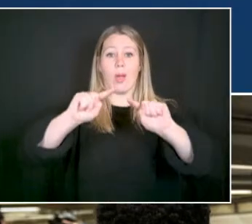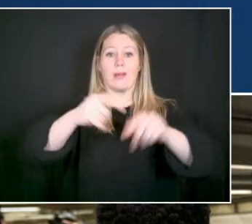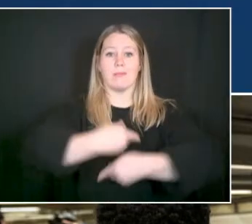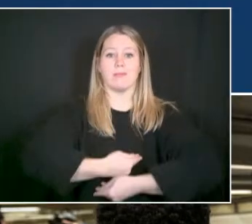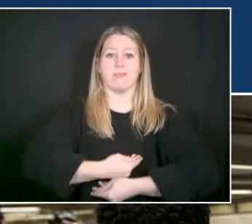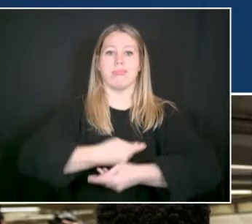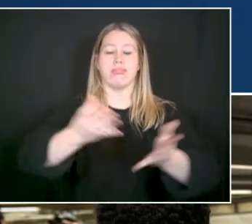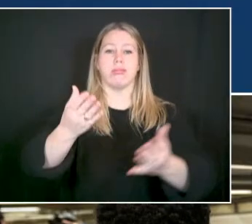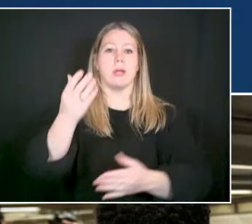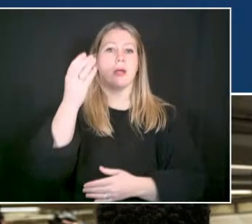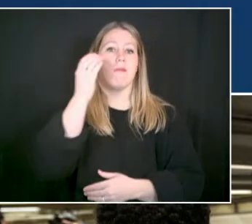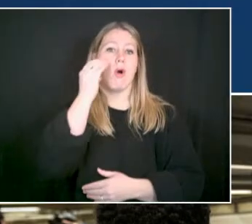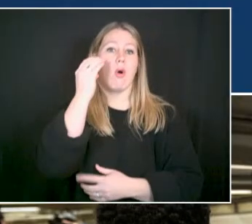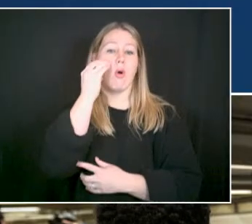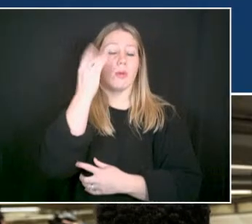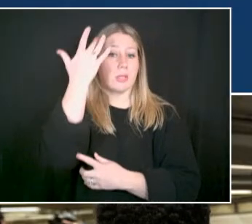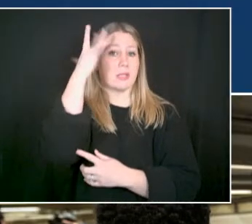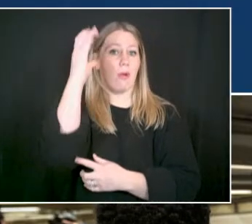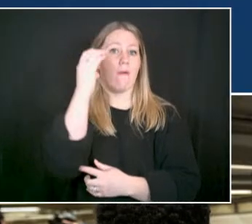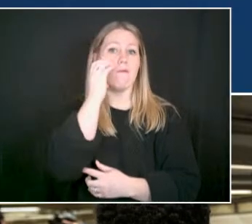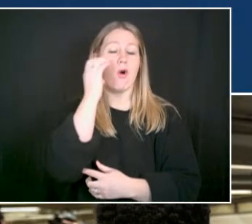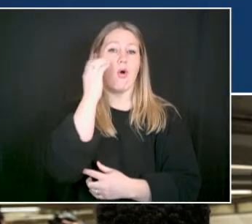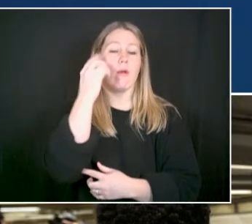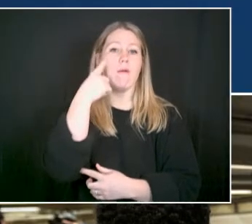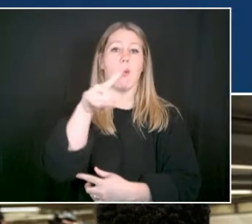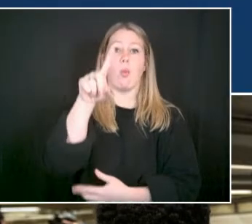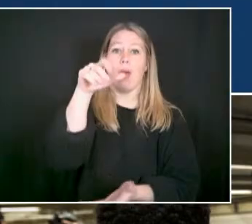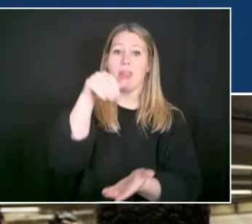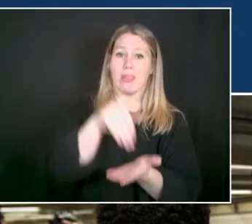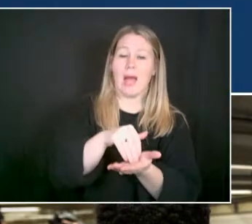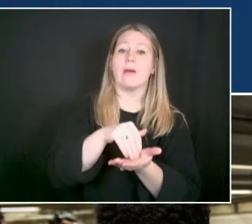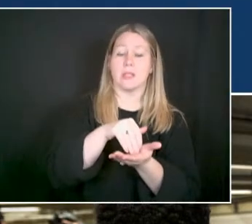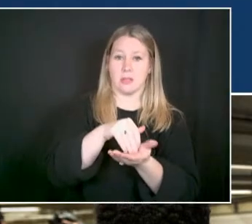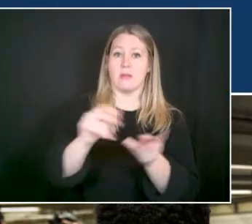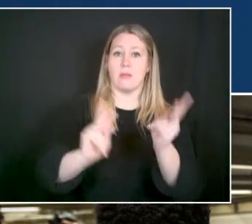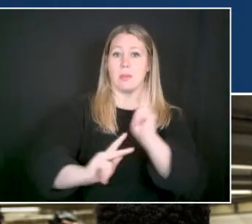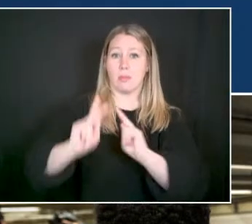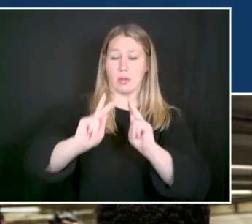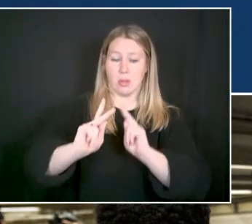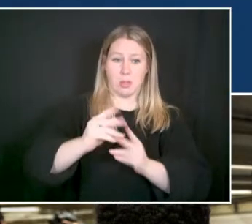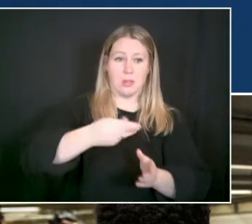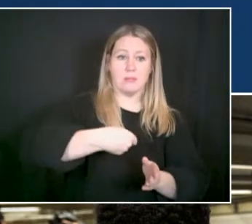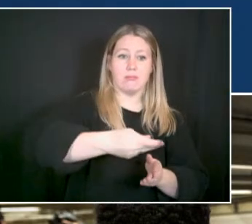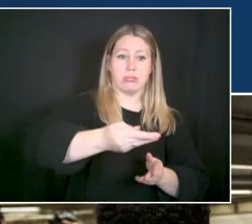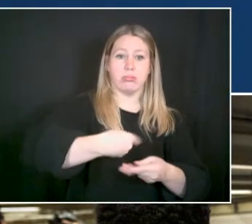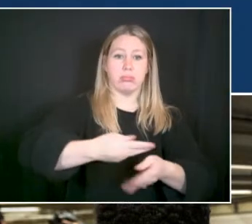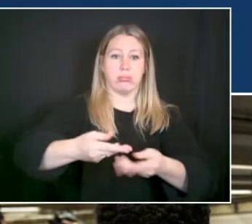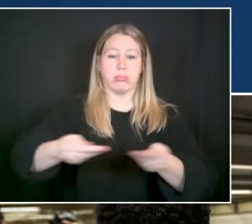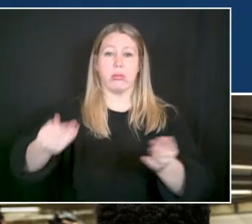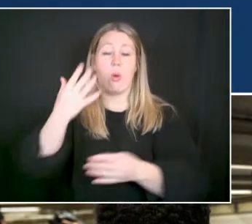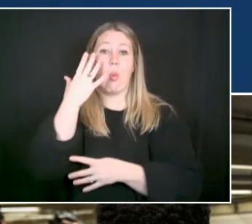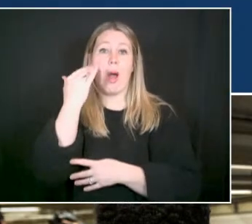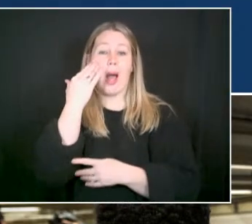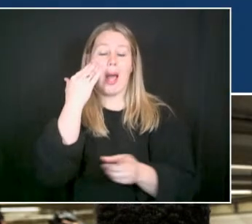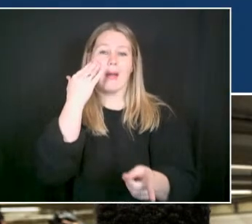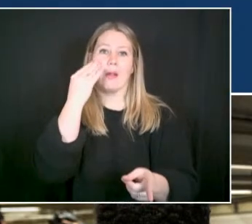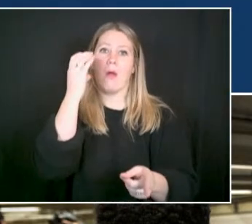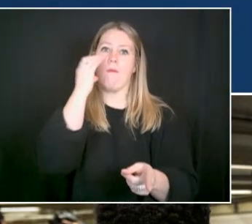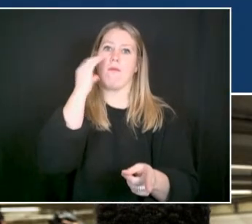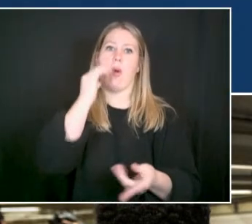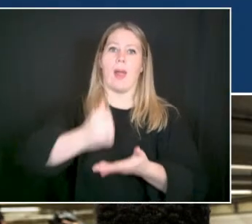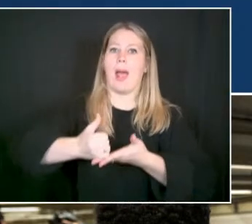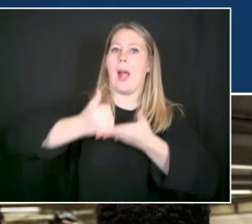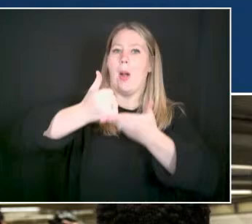mental and physical health, really not leaving people disconnected, and those phones go a long